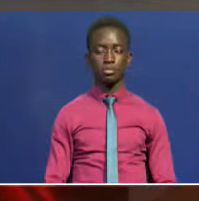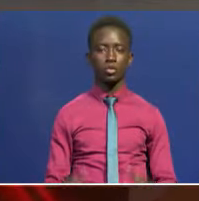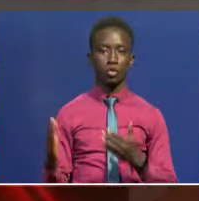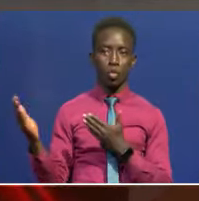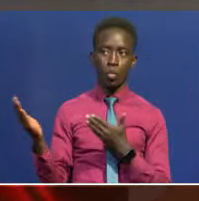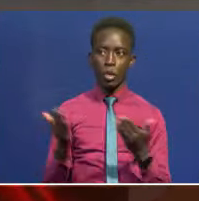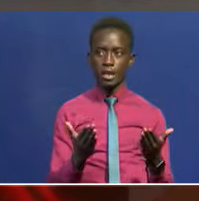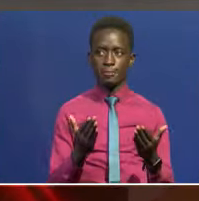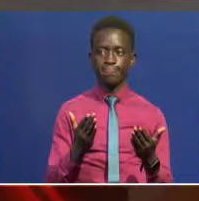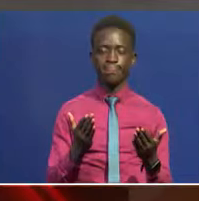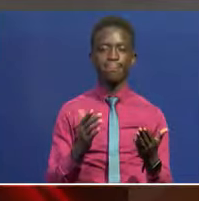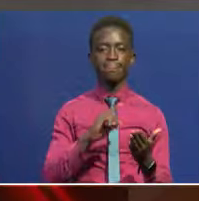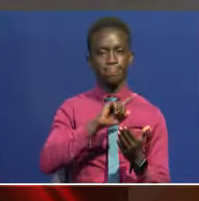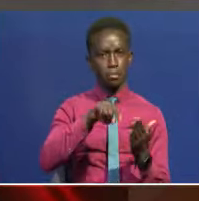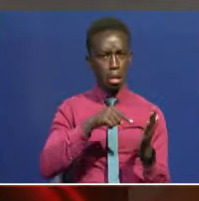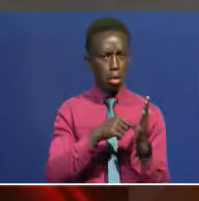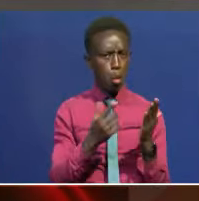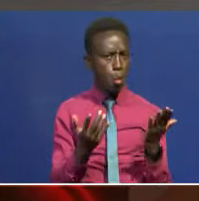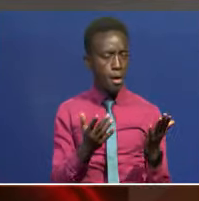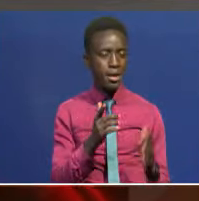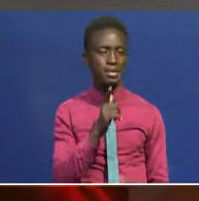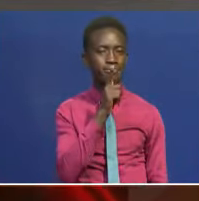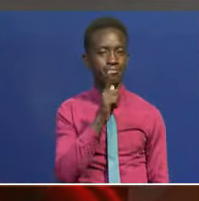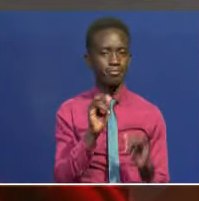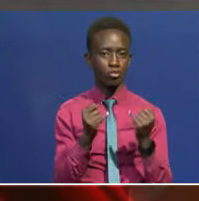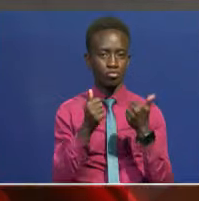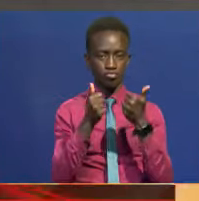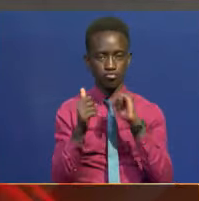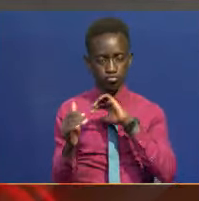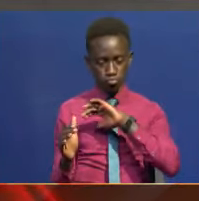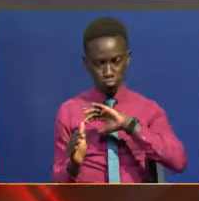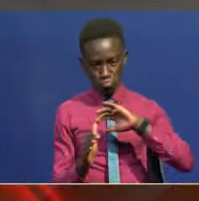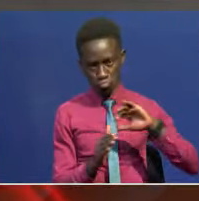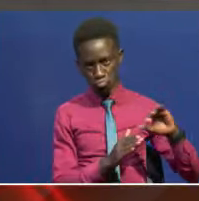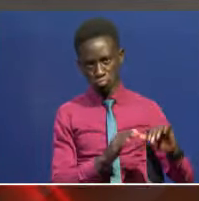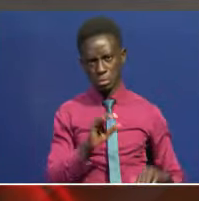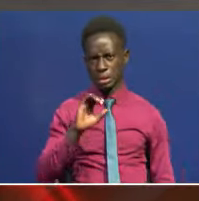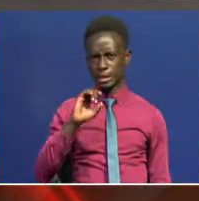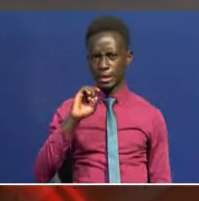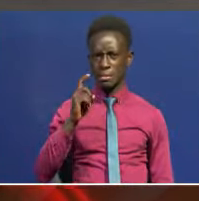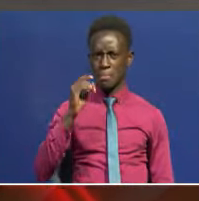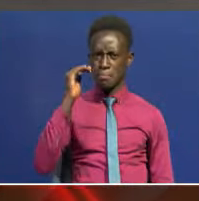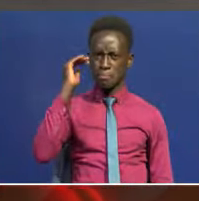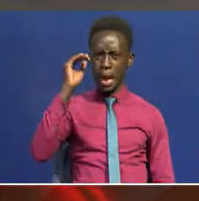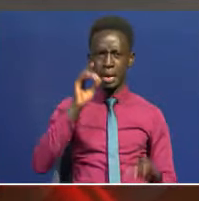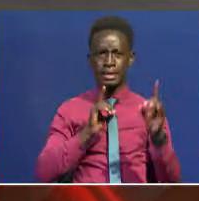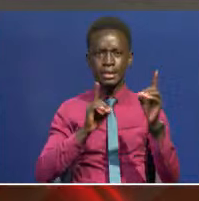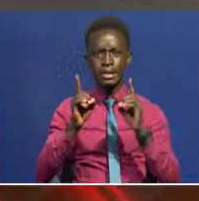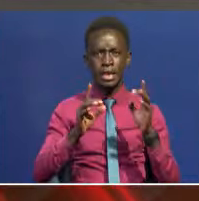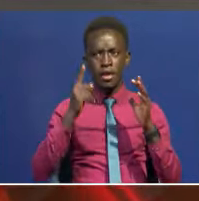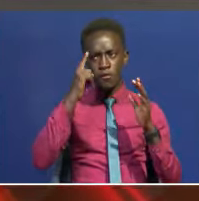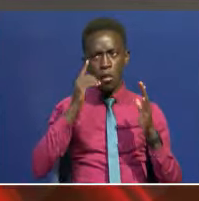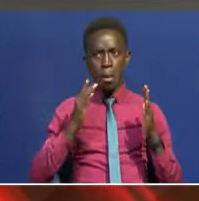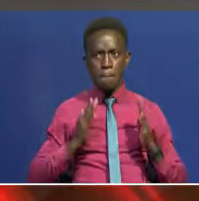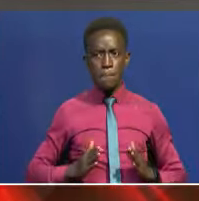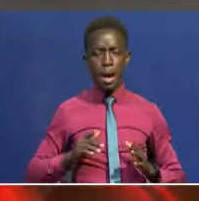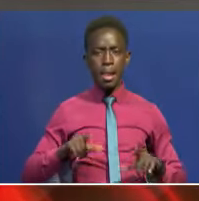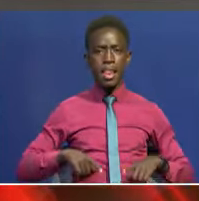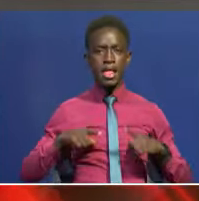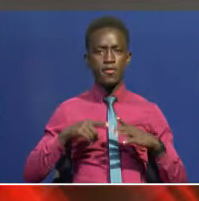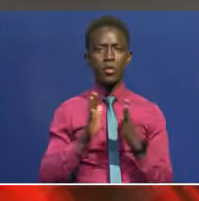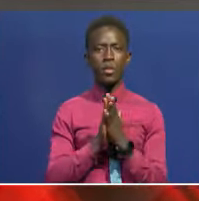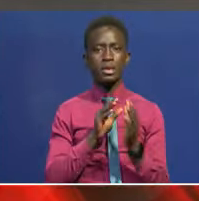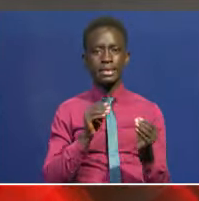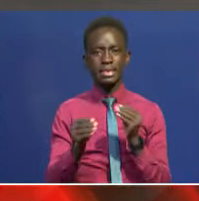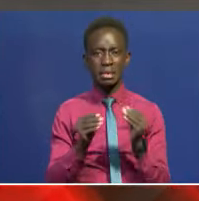Welcome back. This is Lunchtime News. Executive Director of the Coast Association for Persons Living with Disability, Hamisa Zaja, has